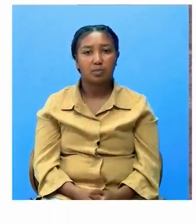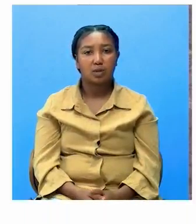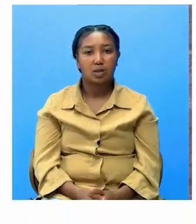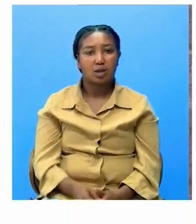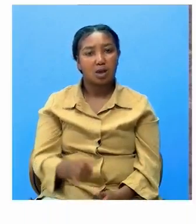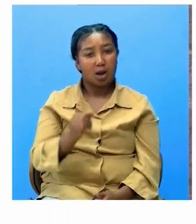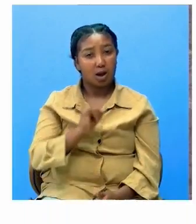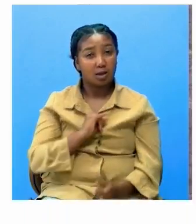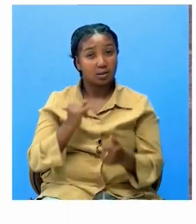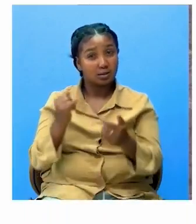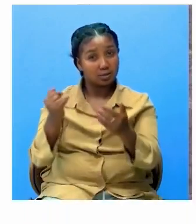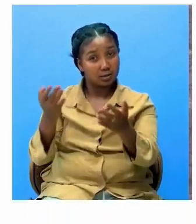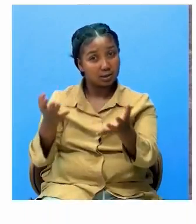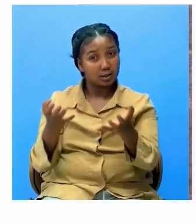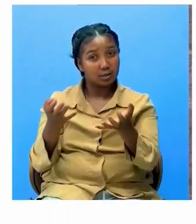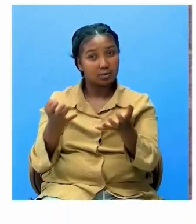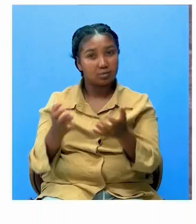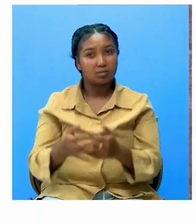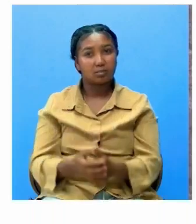I need